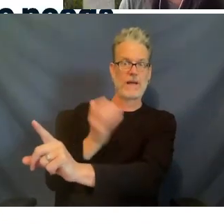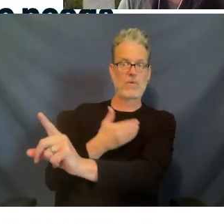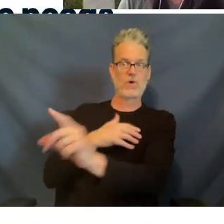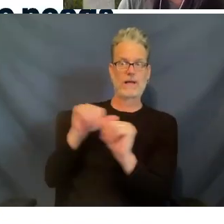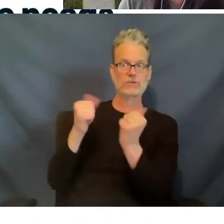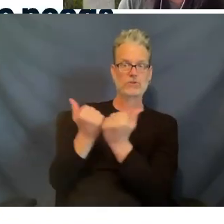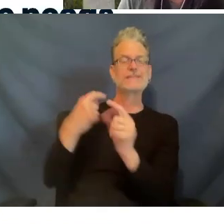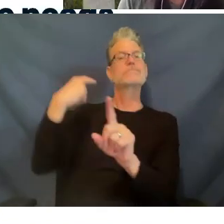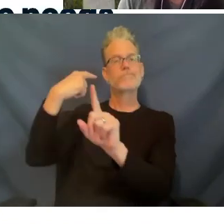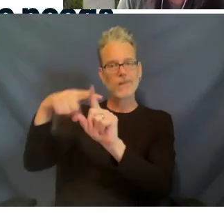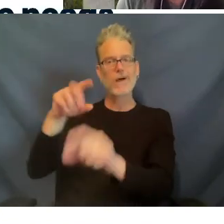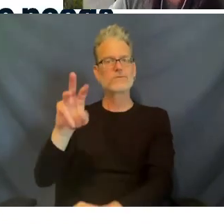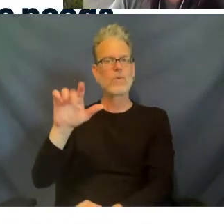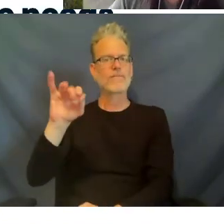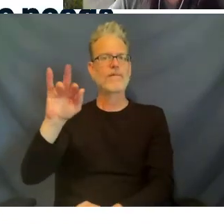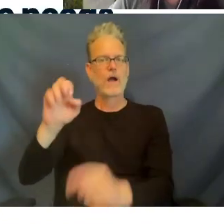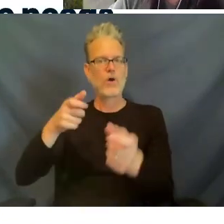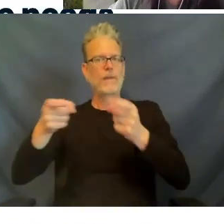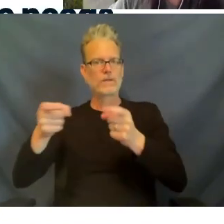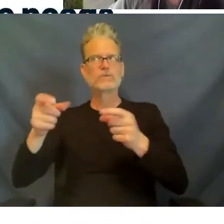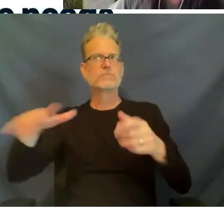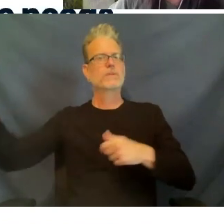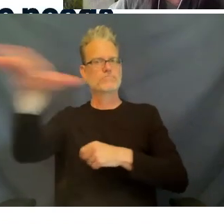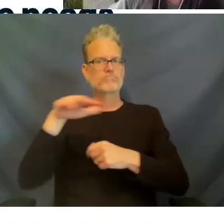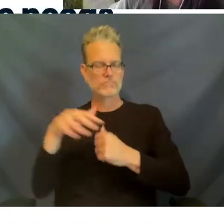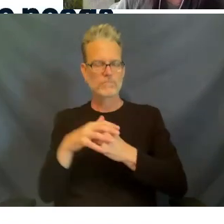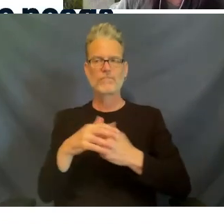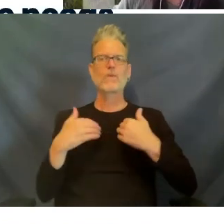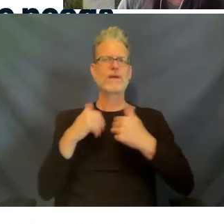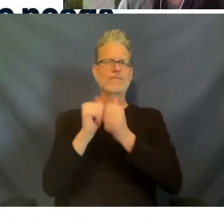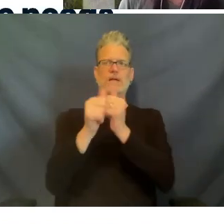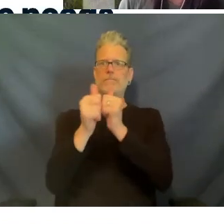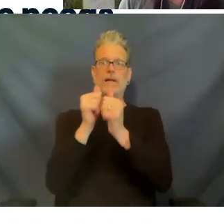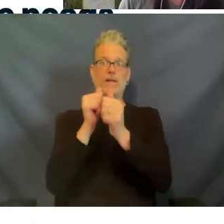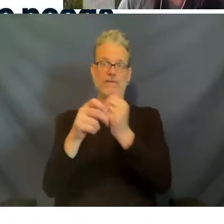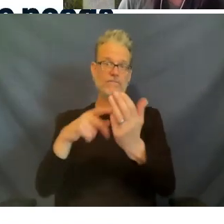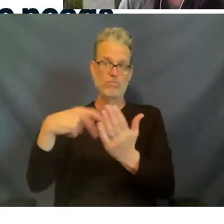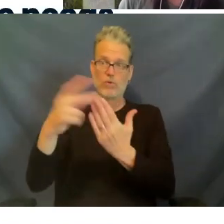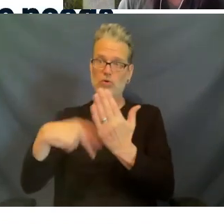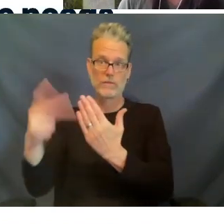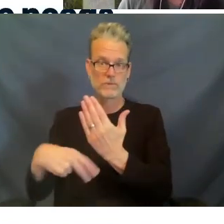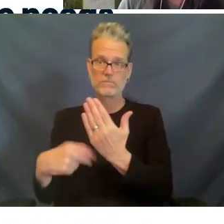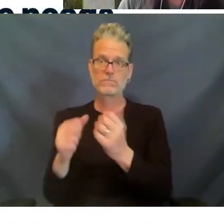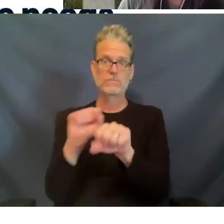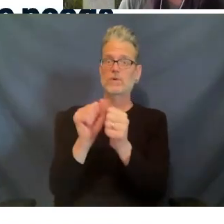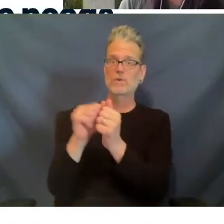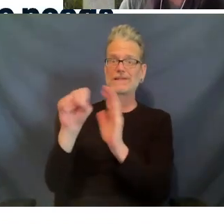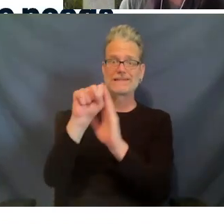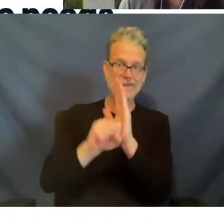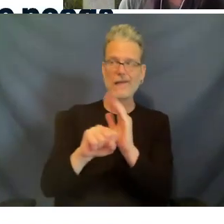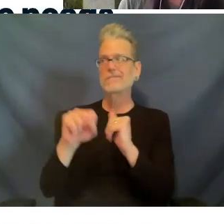abroad on wildfire management. We run competitive grant programs, and we work with state governments, local